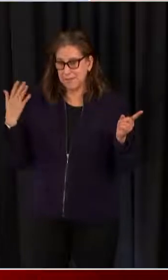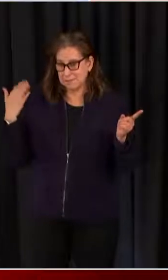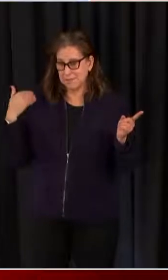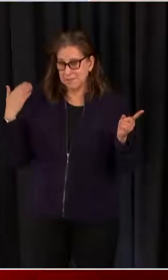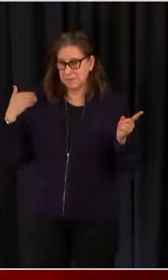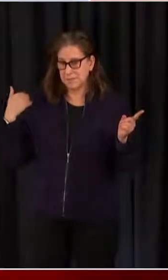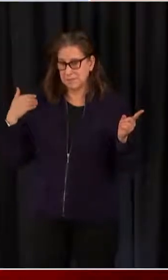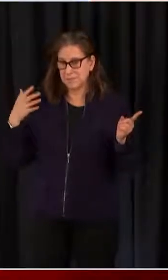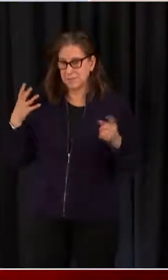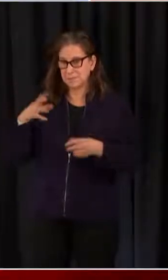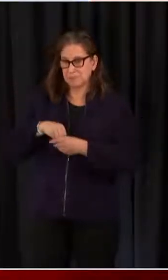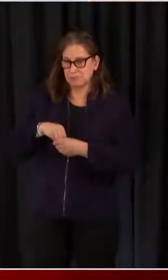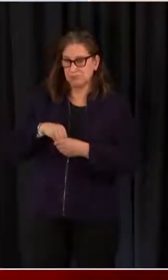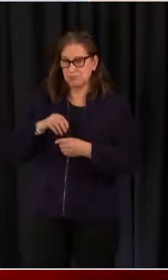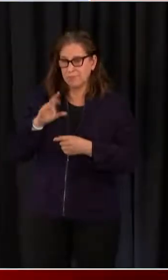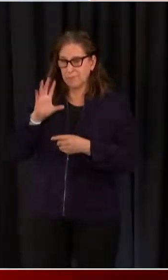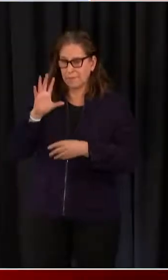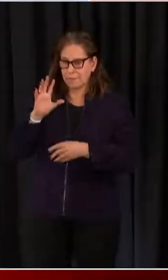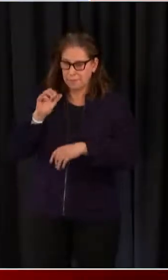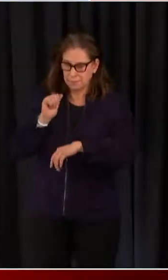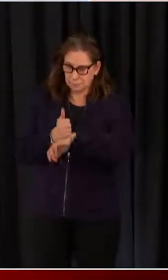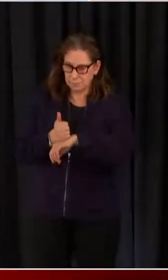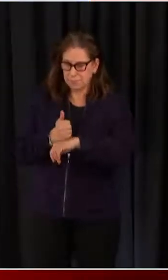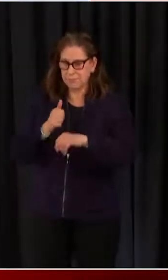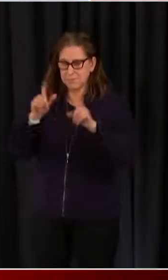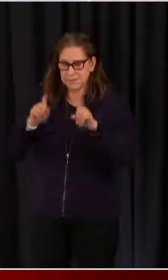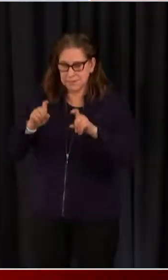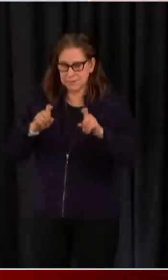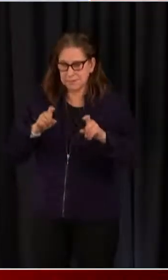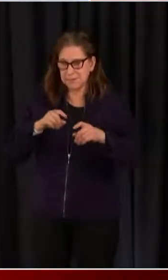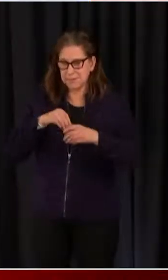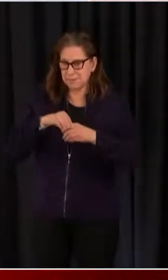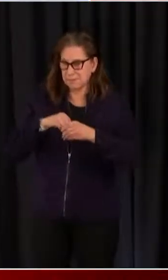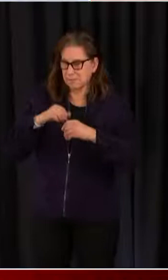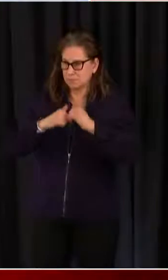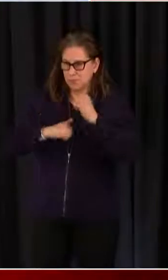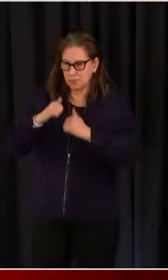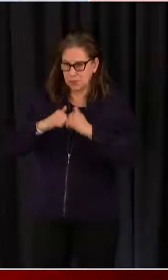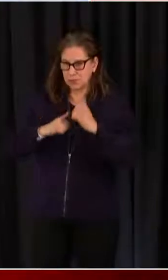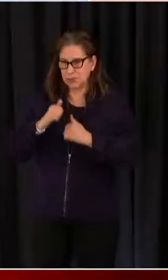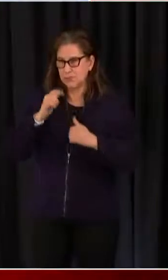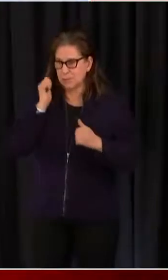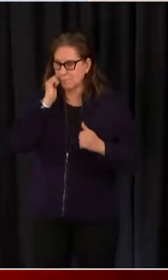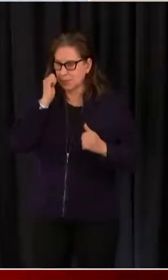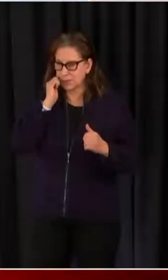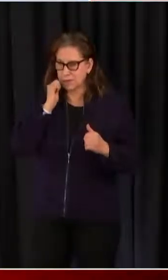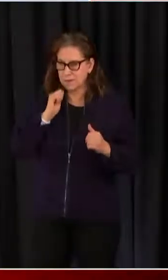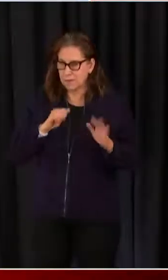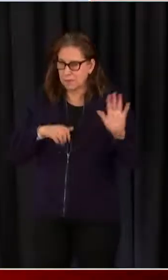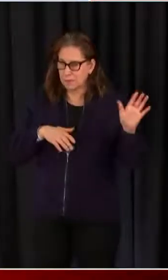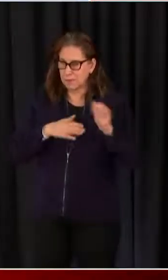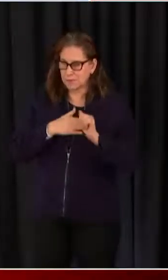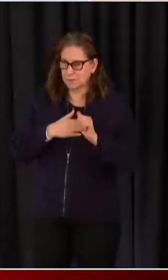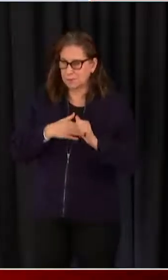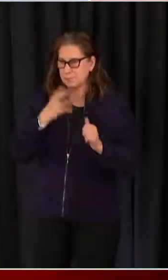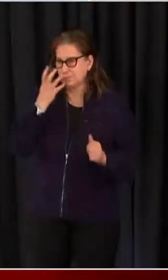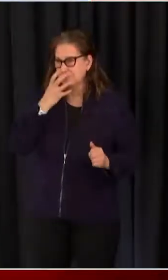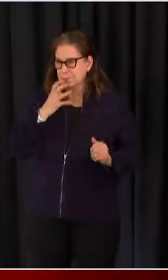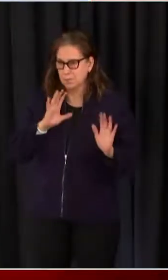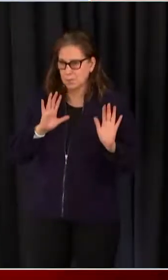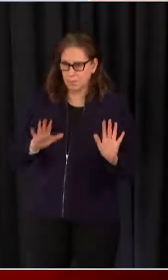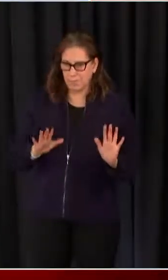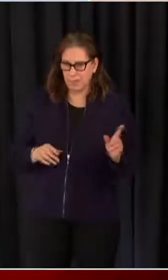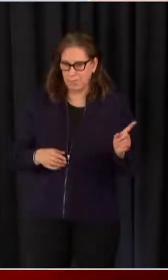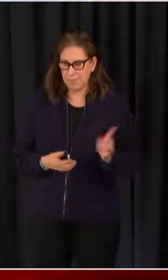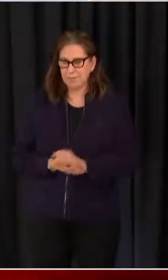including helping to set up our testing infrastructure that I know many people use on a daily basis, and then extending that capacity to our vaccination